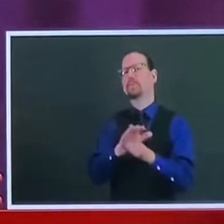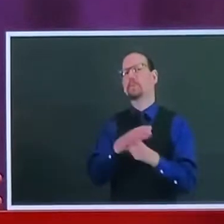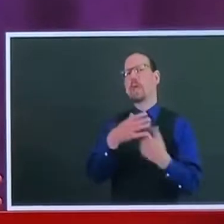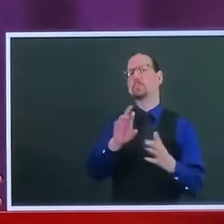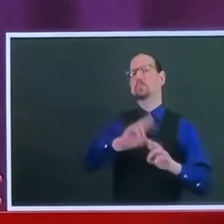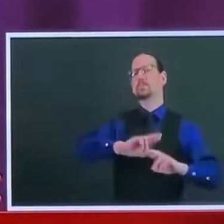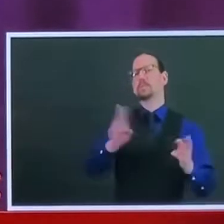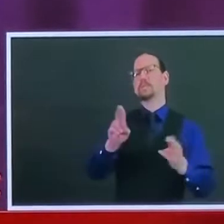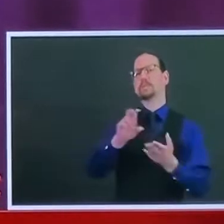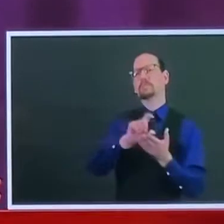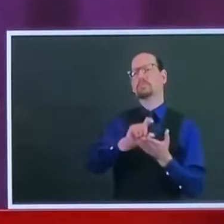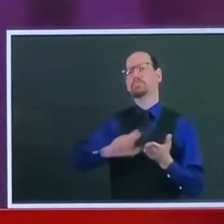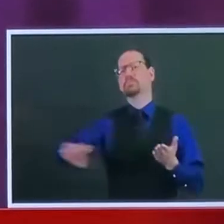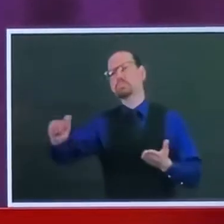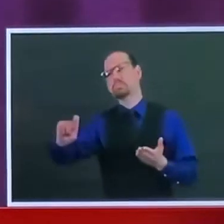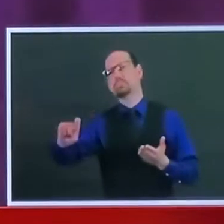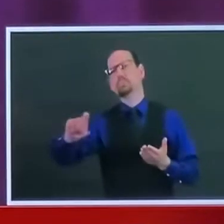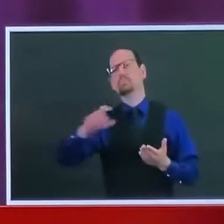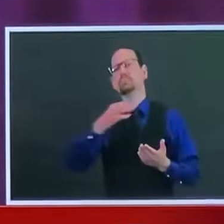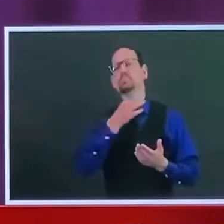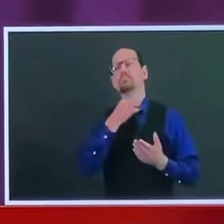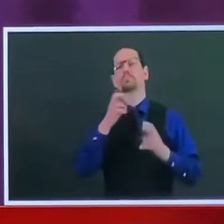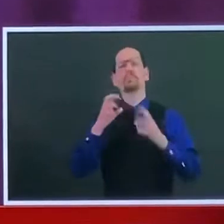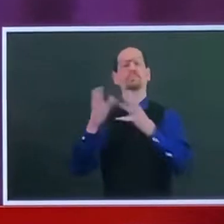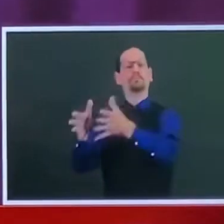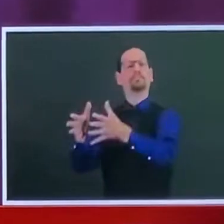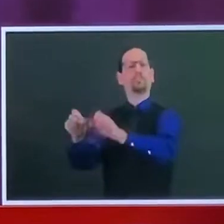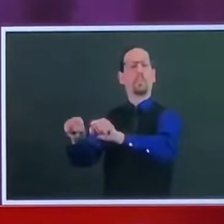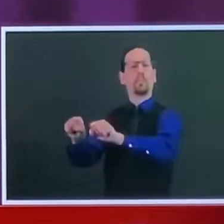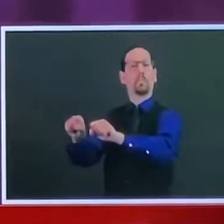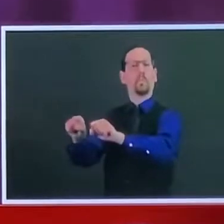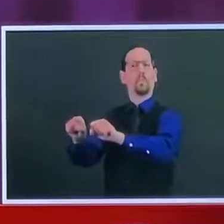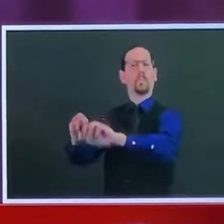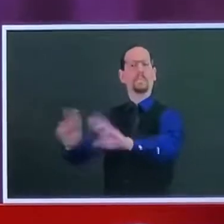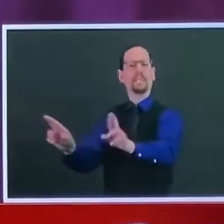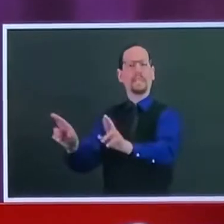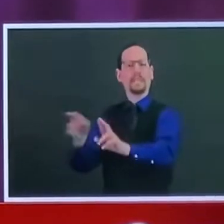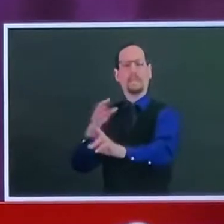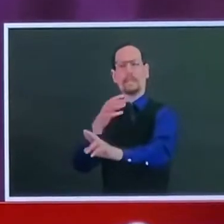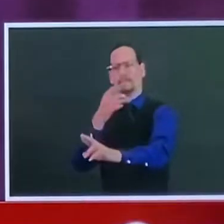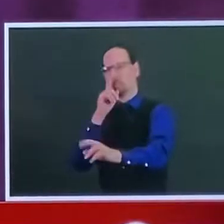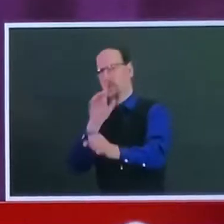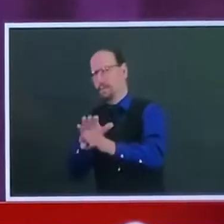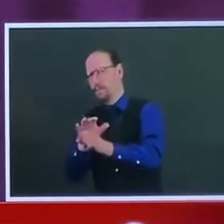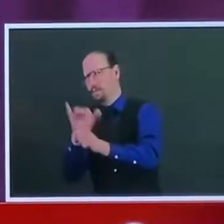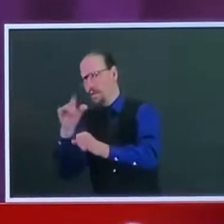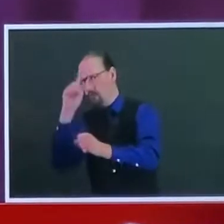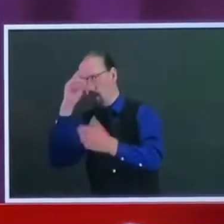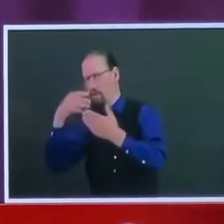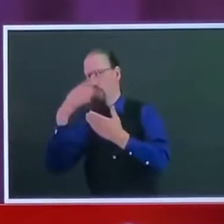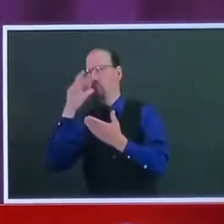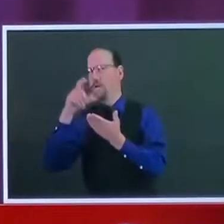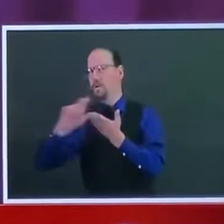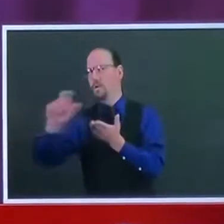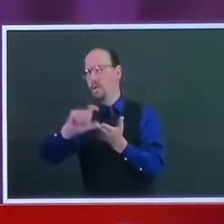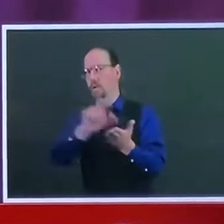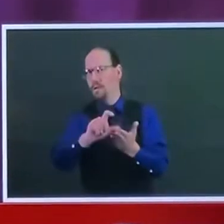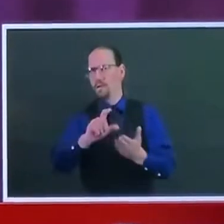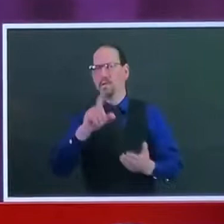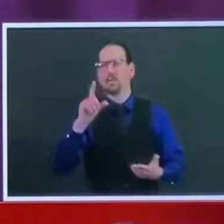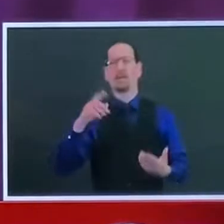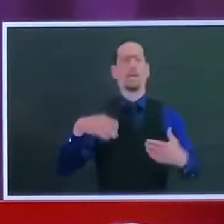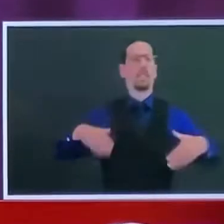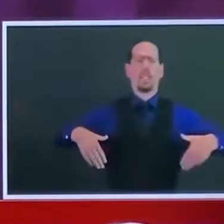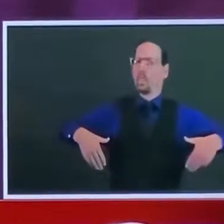$500 million. Yeah, commitments. So we'll, like, right now, and again, if it's hard for me to do this from memory,